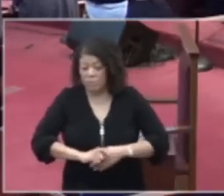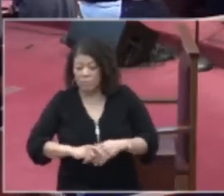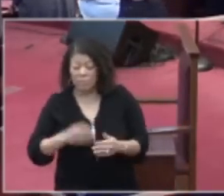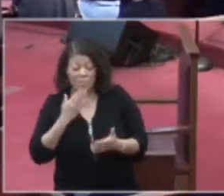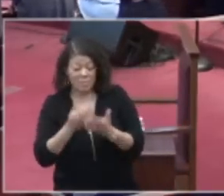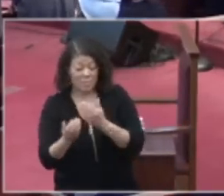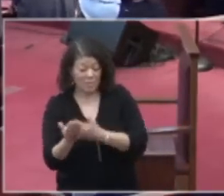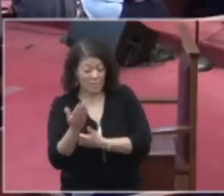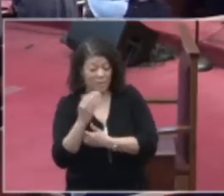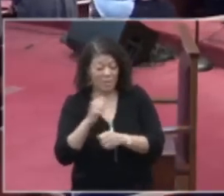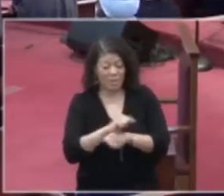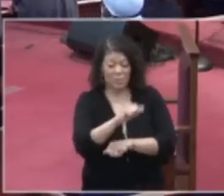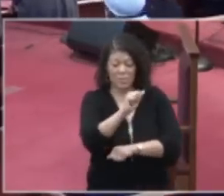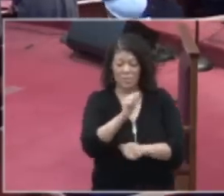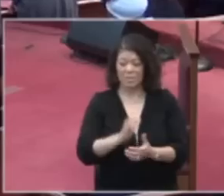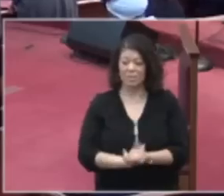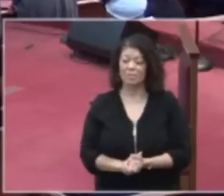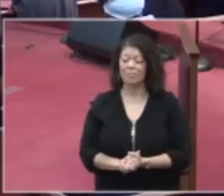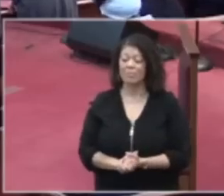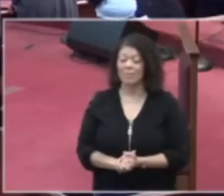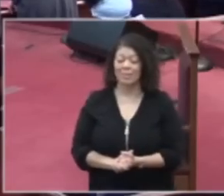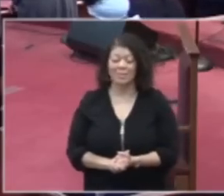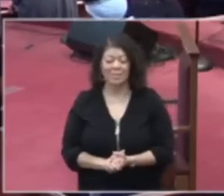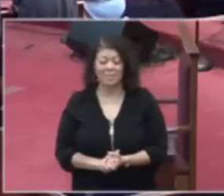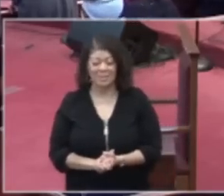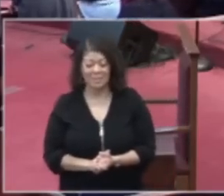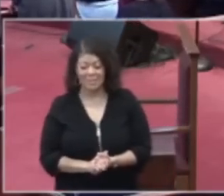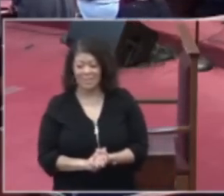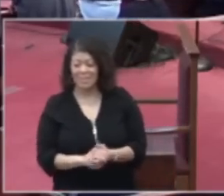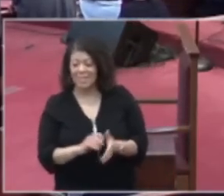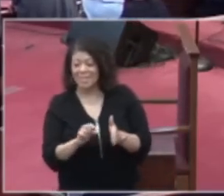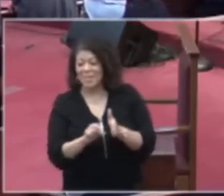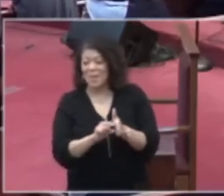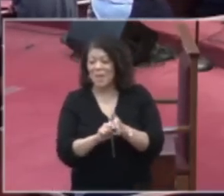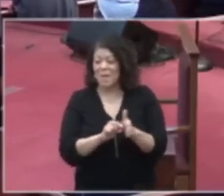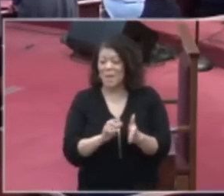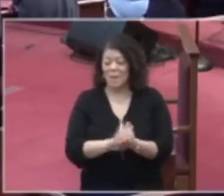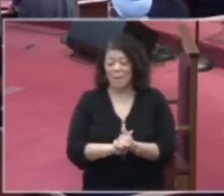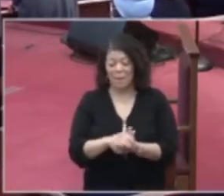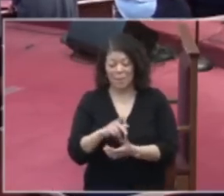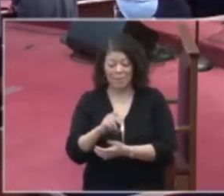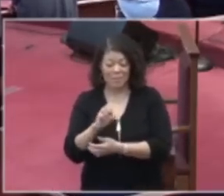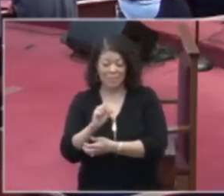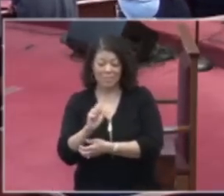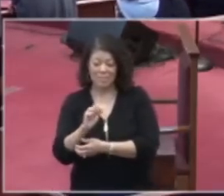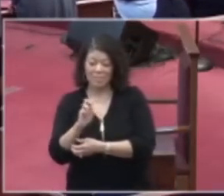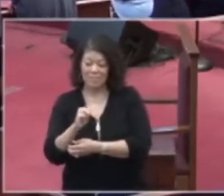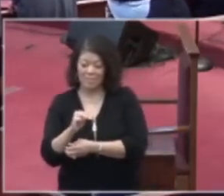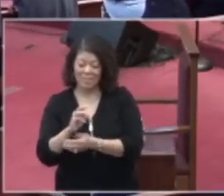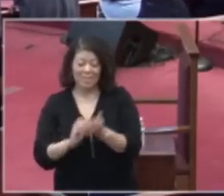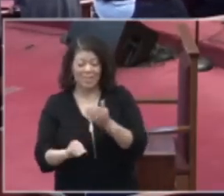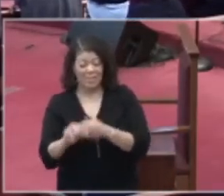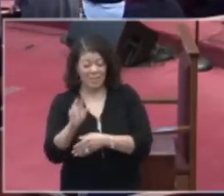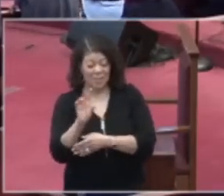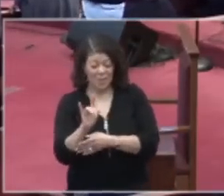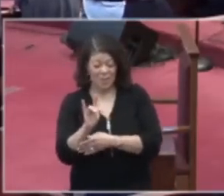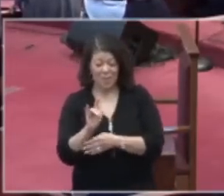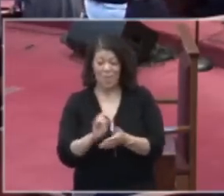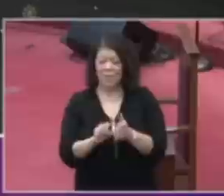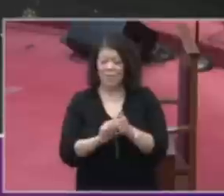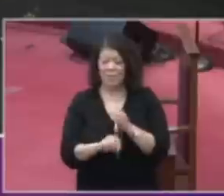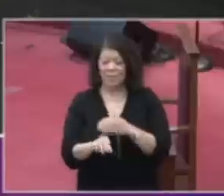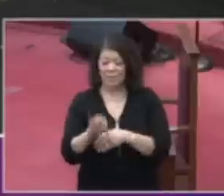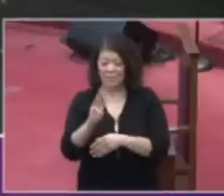Good morning, Mount Ararat. Our scripture today is found in the Bible book of Psalms, chapter 18,